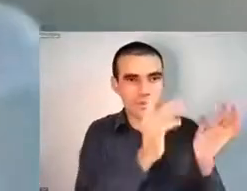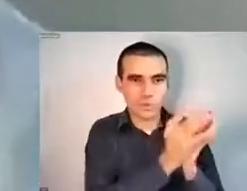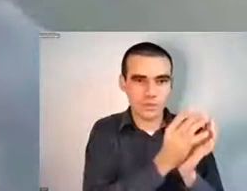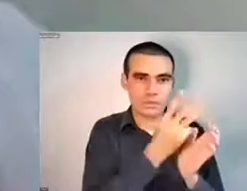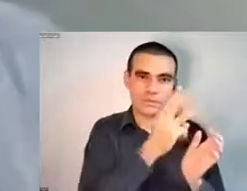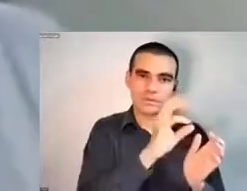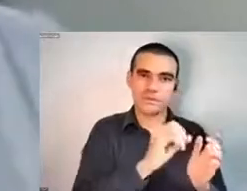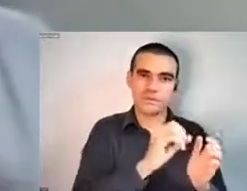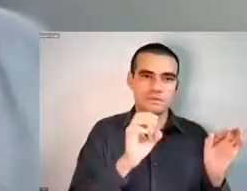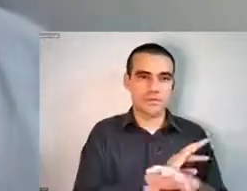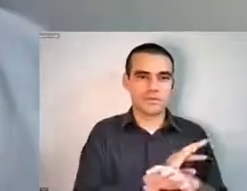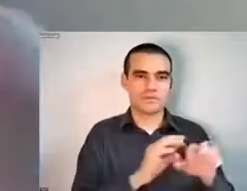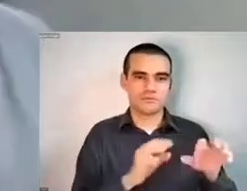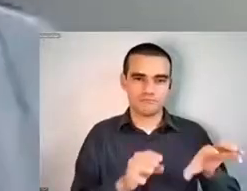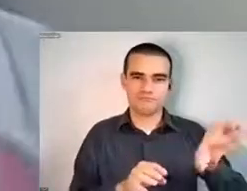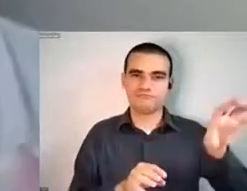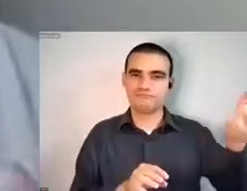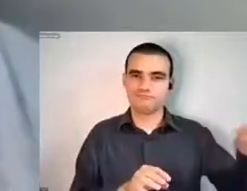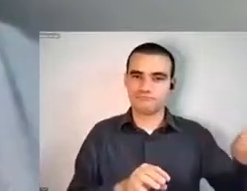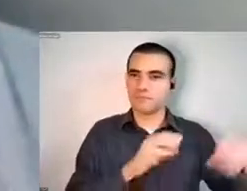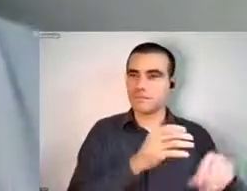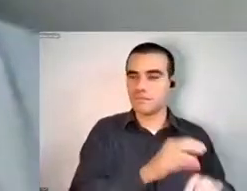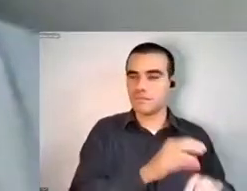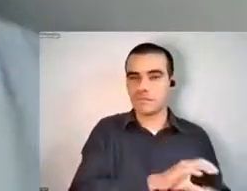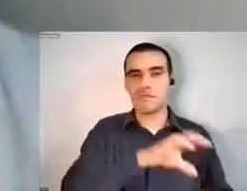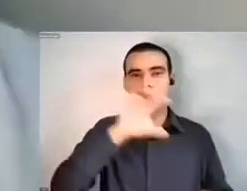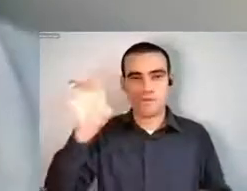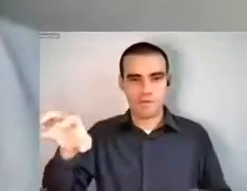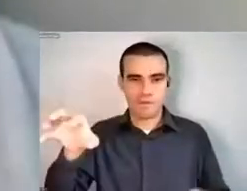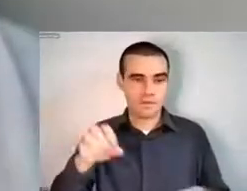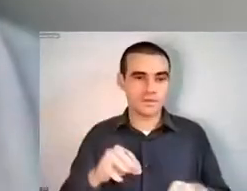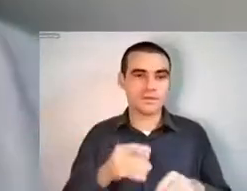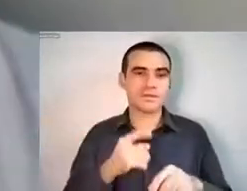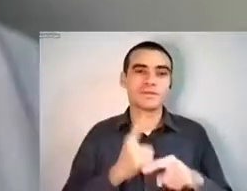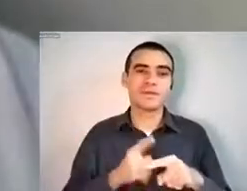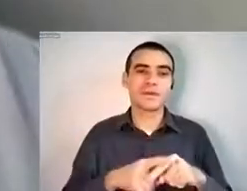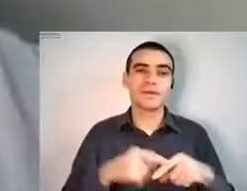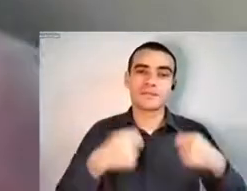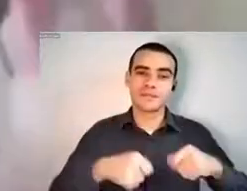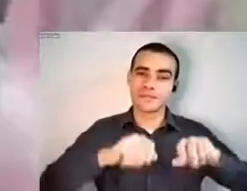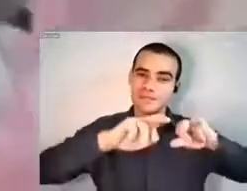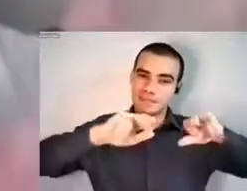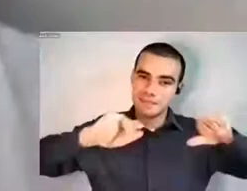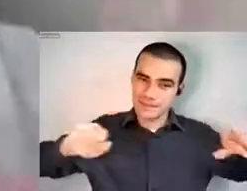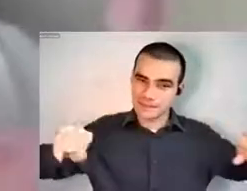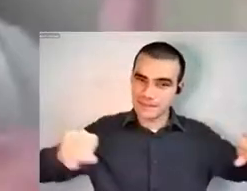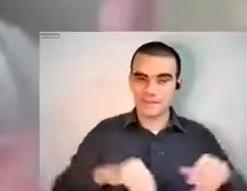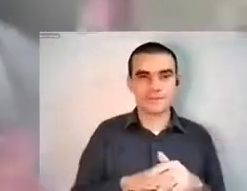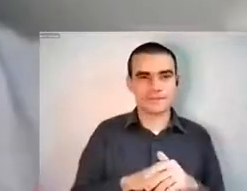So you take the course after you graduate one class, you take it to another space.